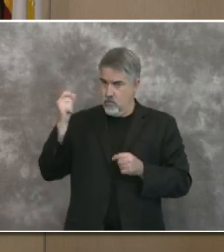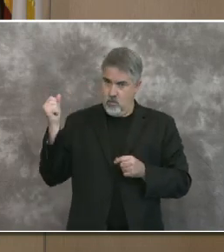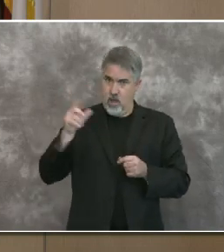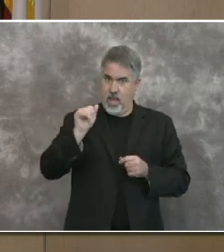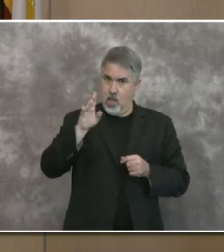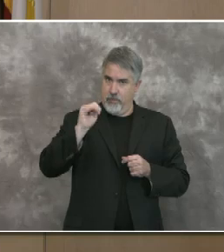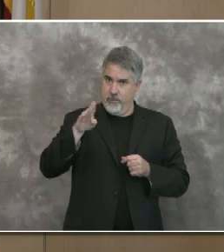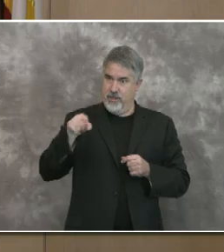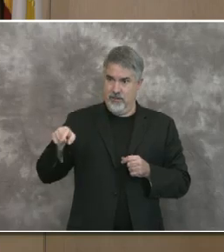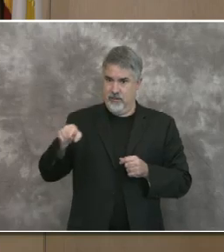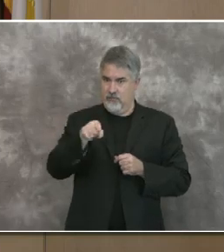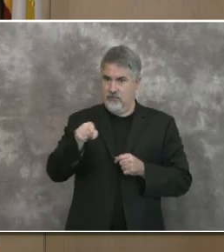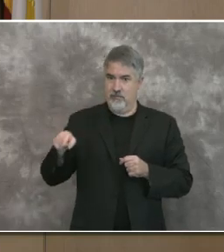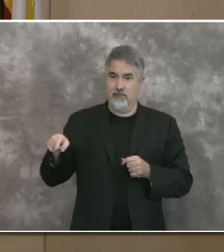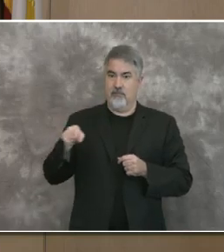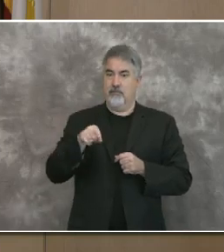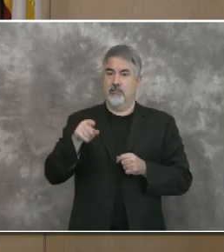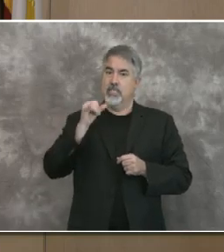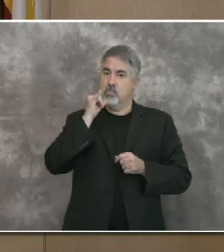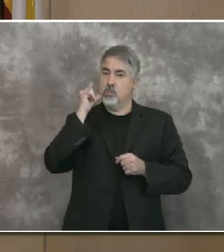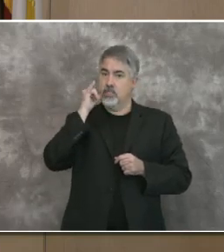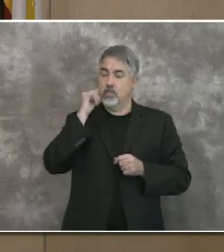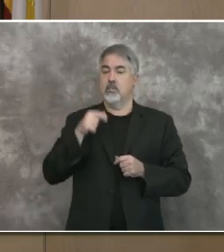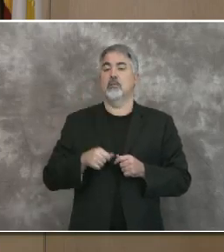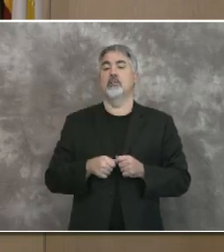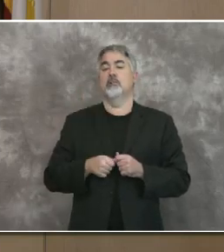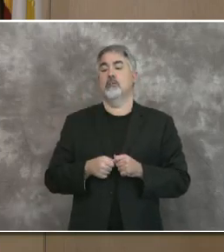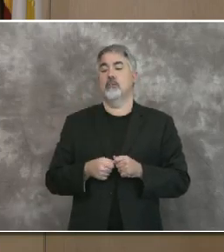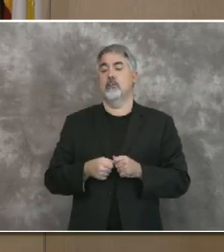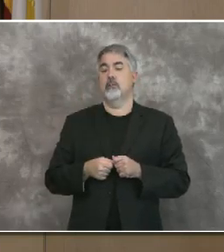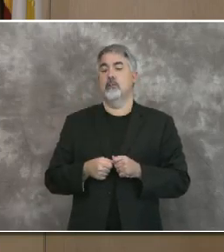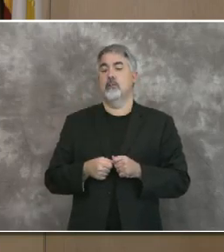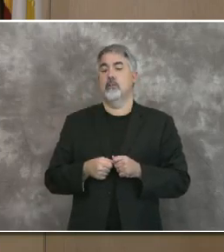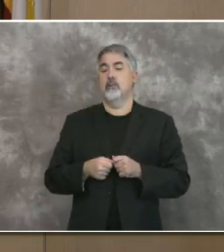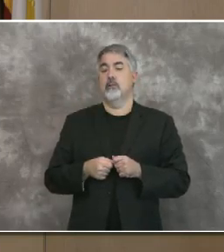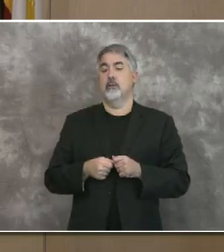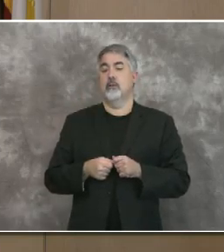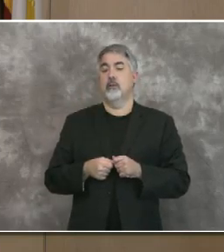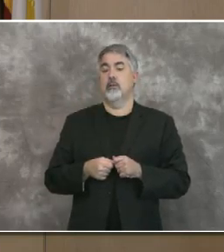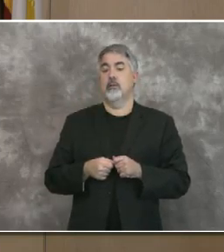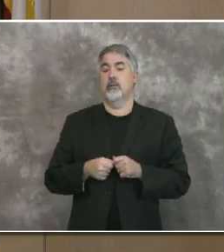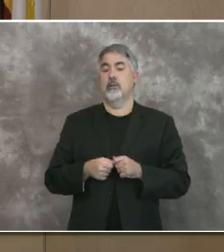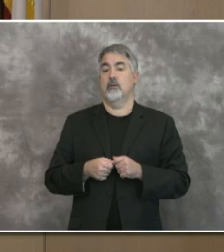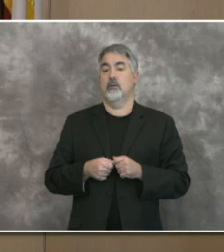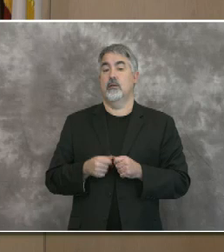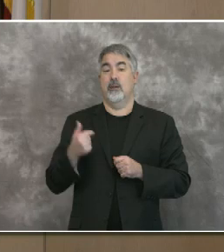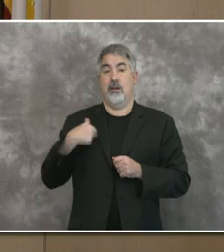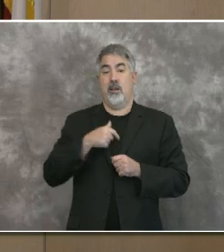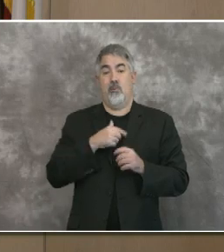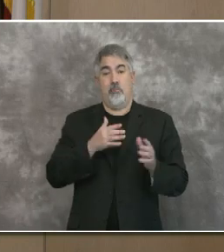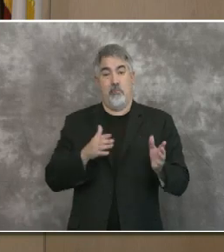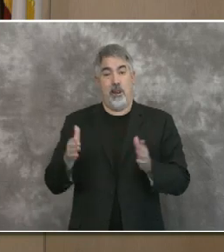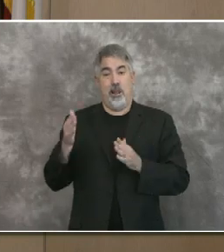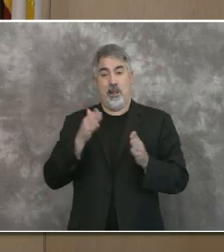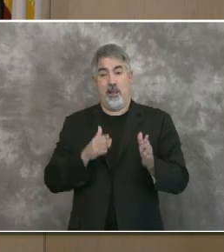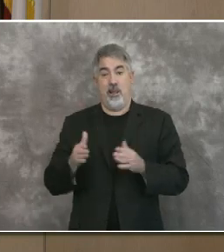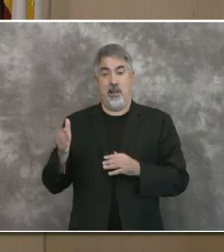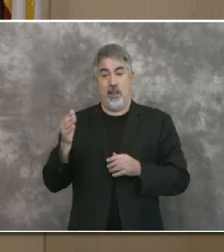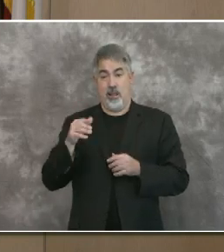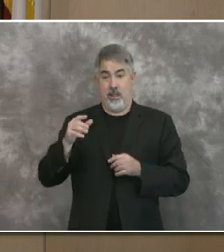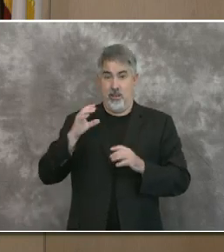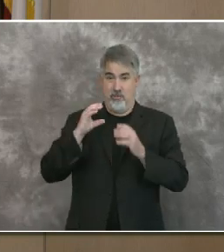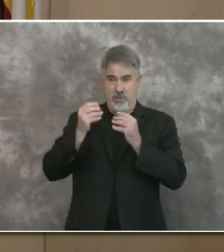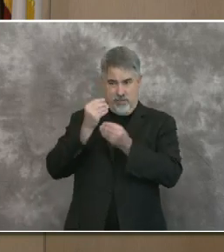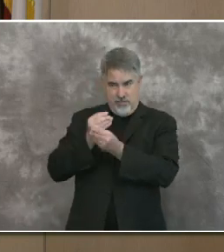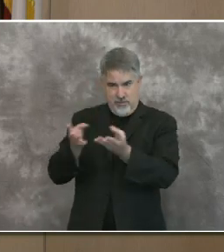about that in answering a question yesterday, and our plan is to we're in the process of generating communication with